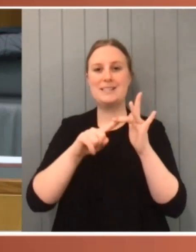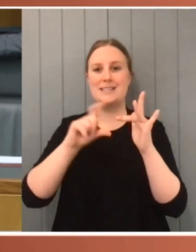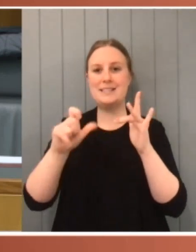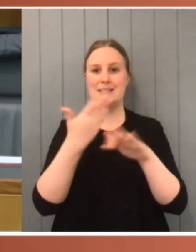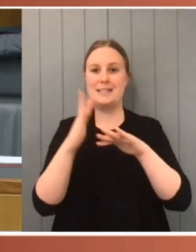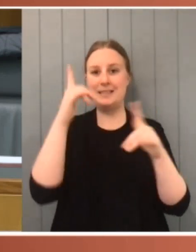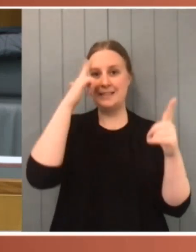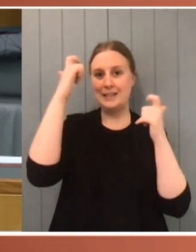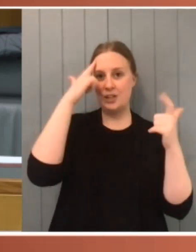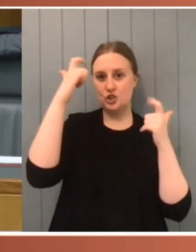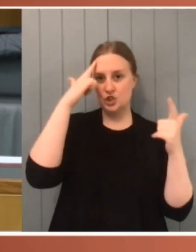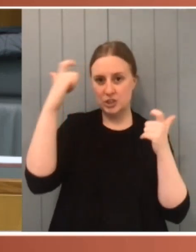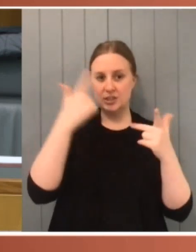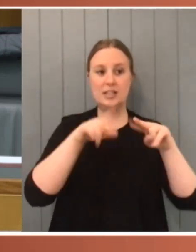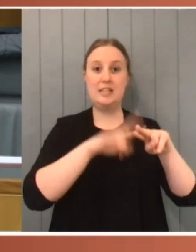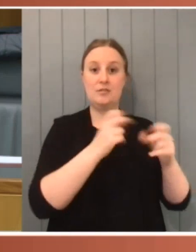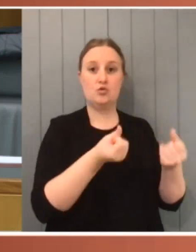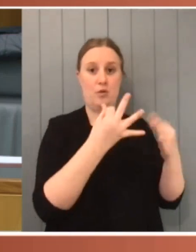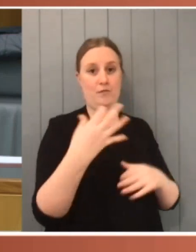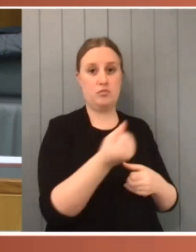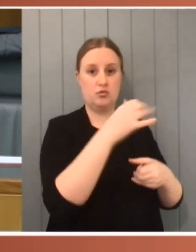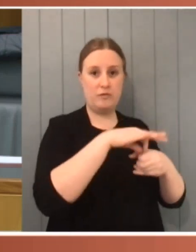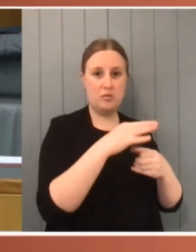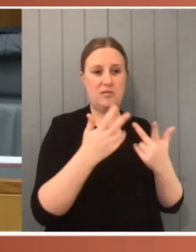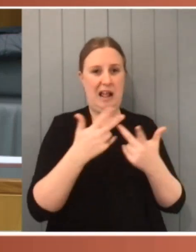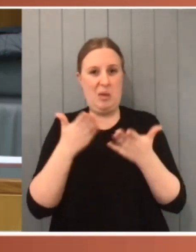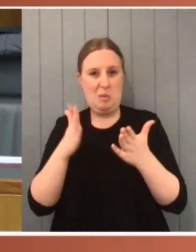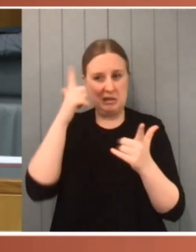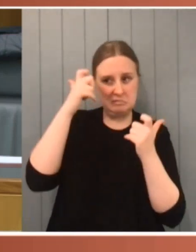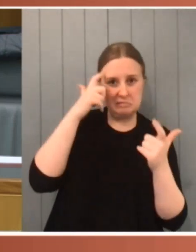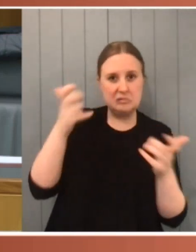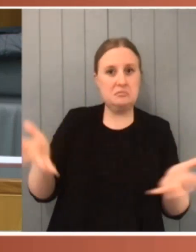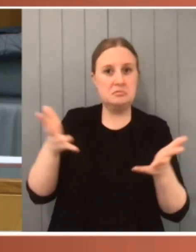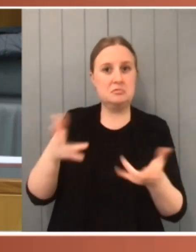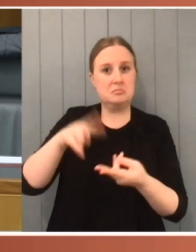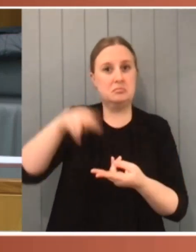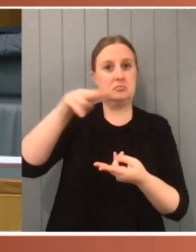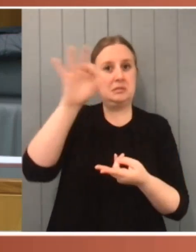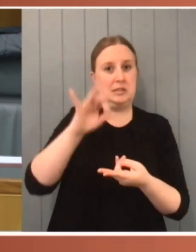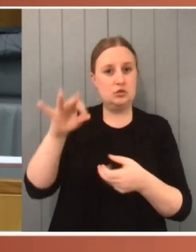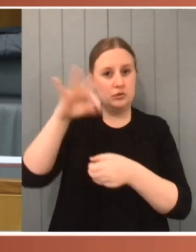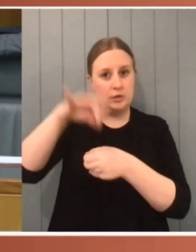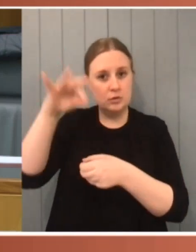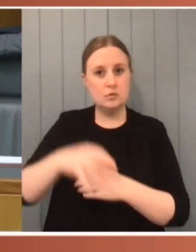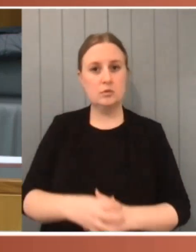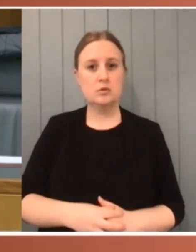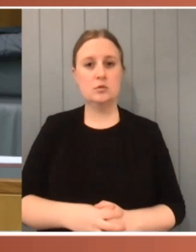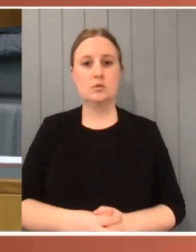many mechanisms that have been proposed to counter the crisis of democracy, the use of deliberative democracy, for example, so